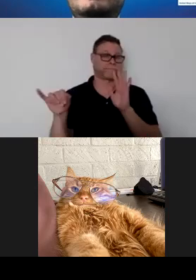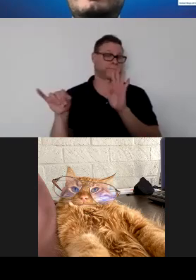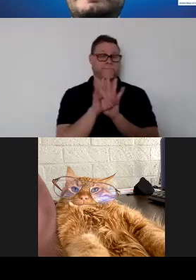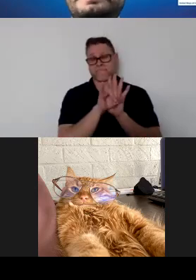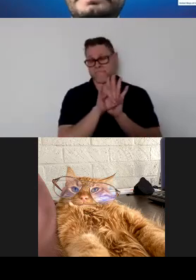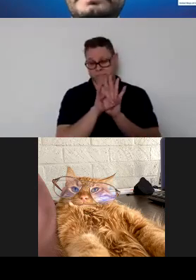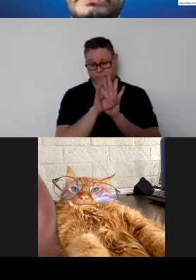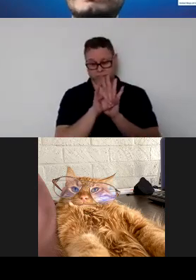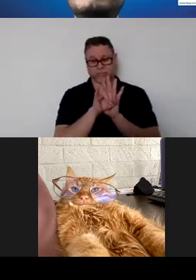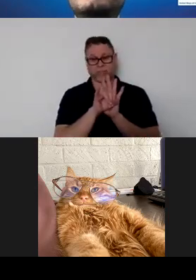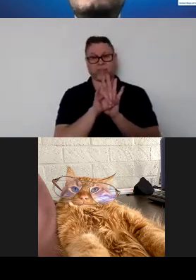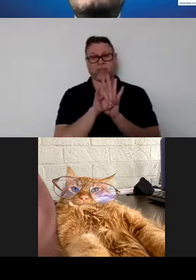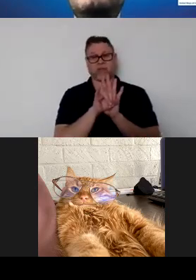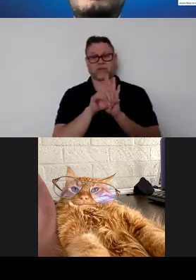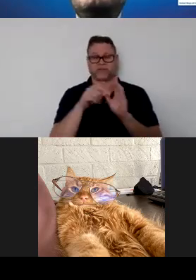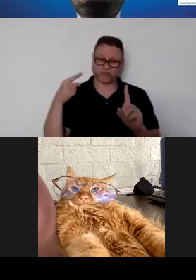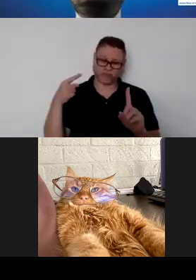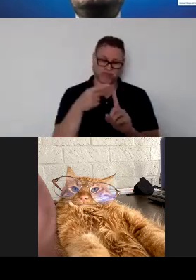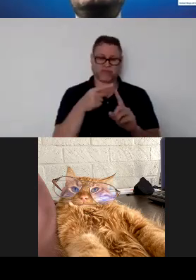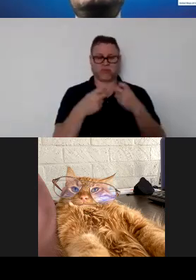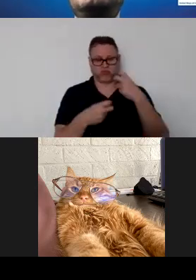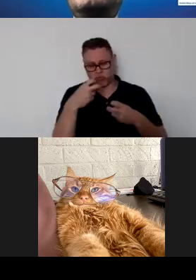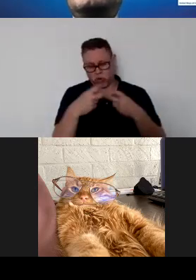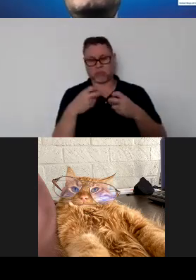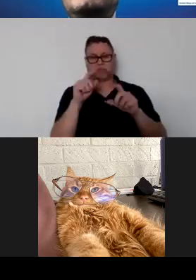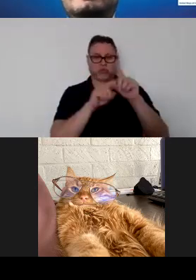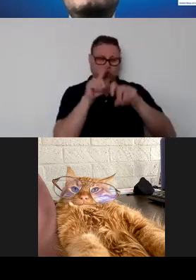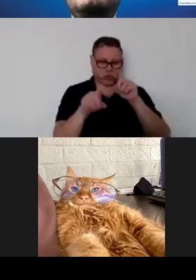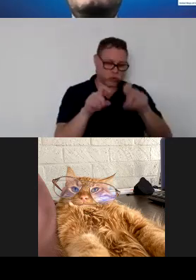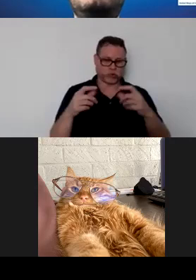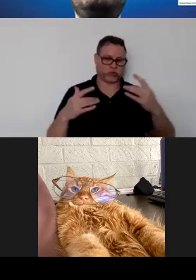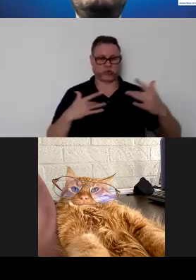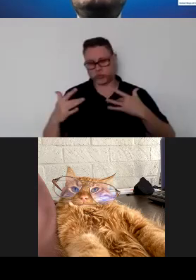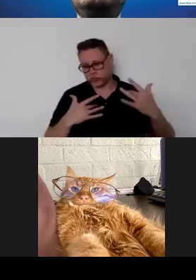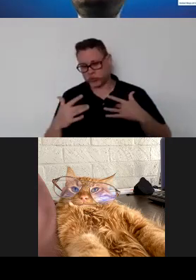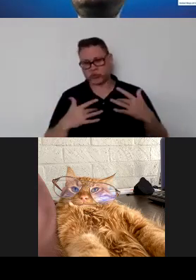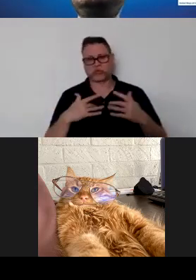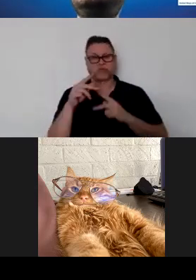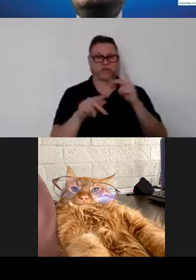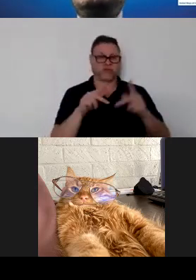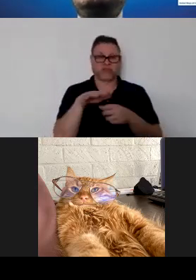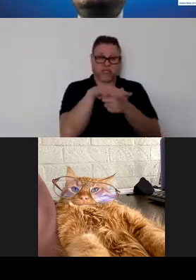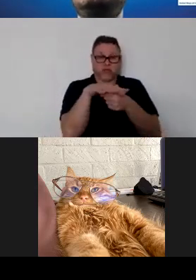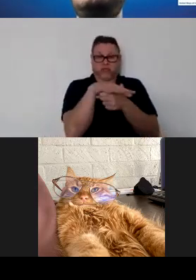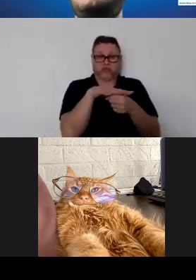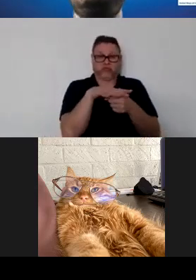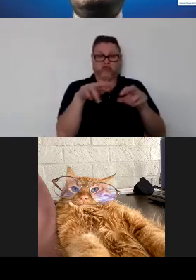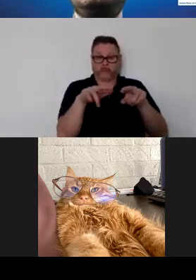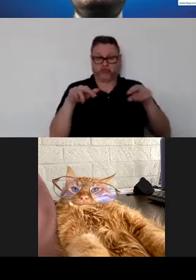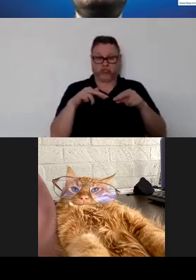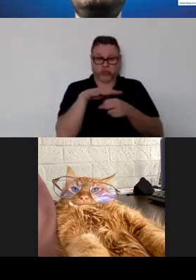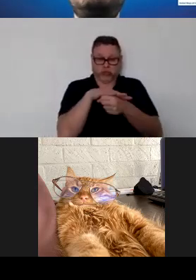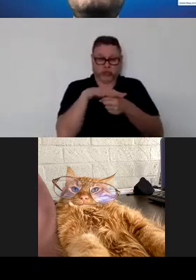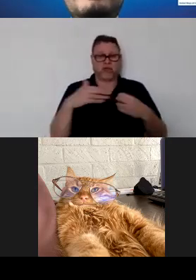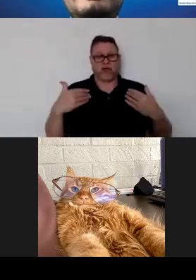identifying specific problems or questions, concerns that folks in these regions are, having in